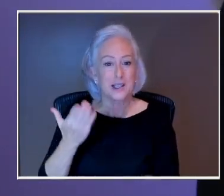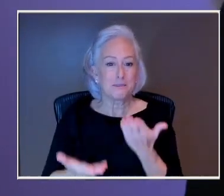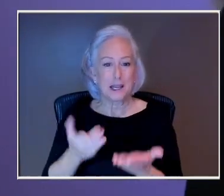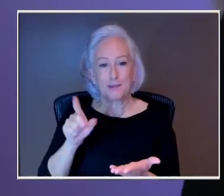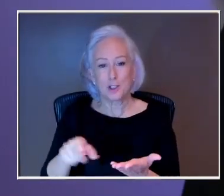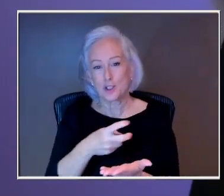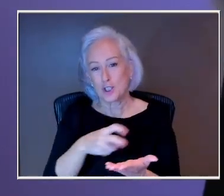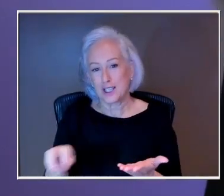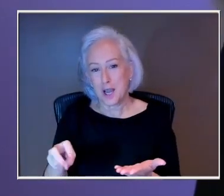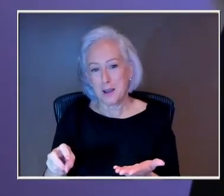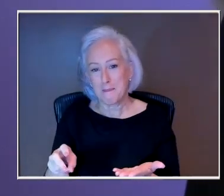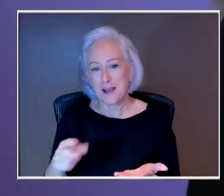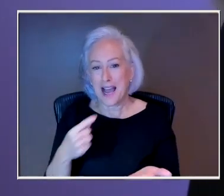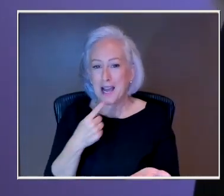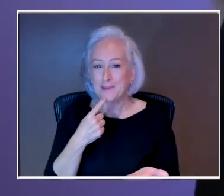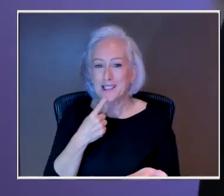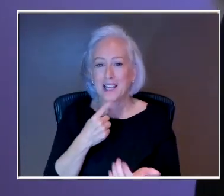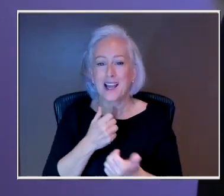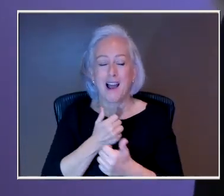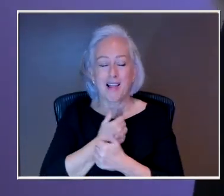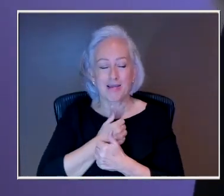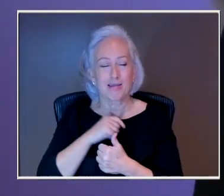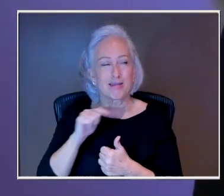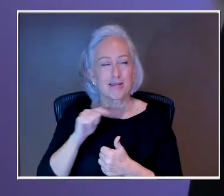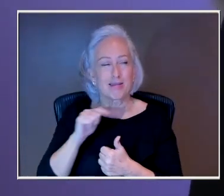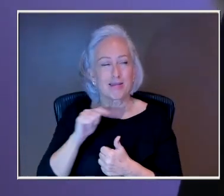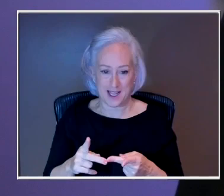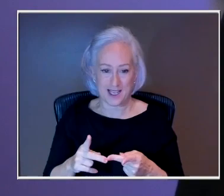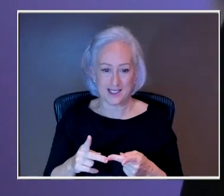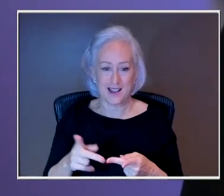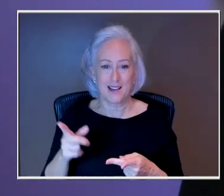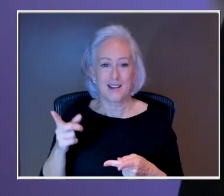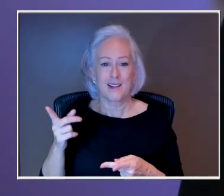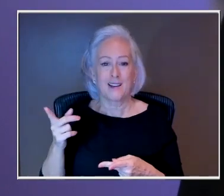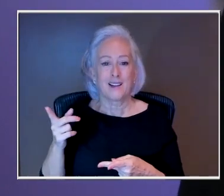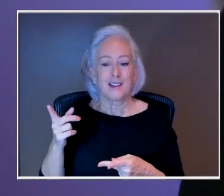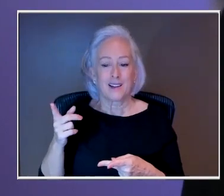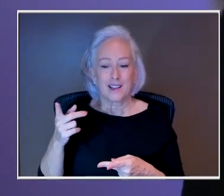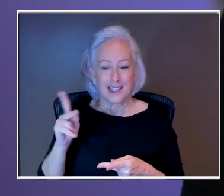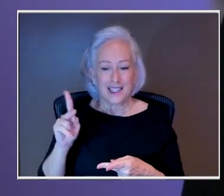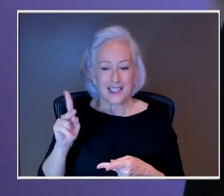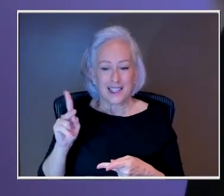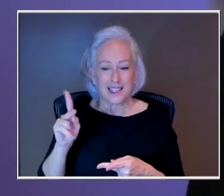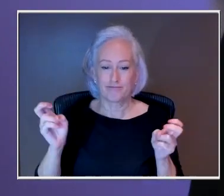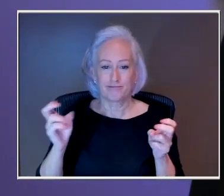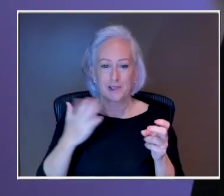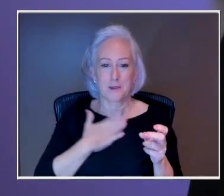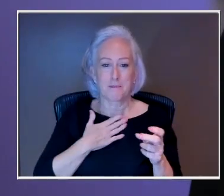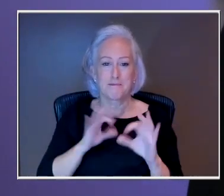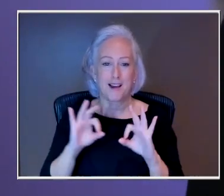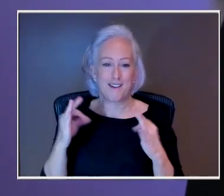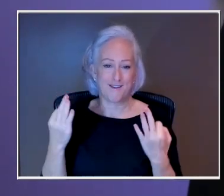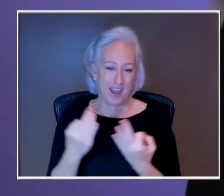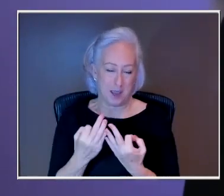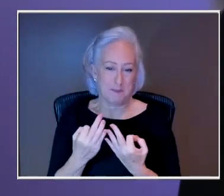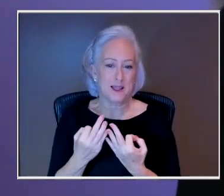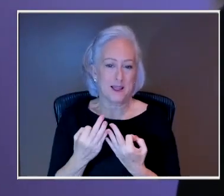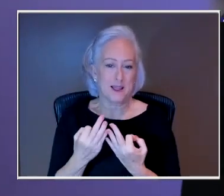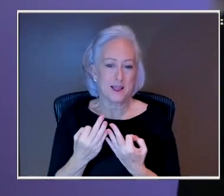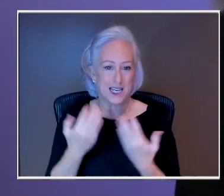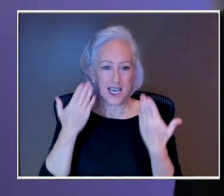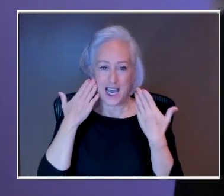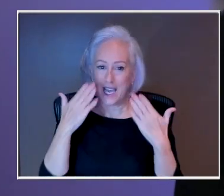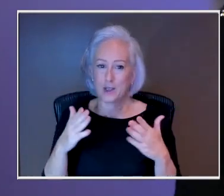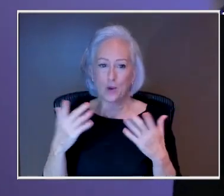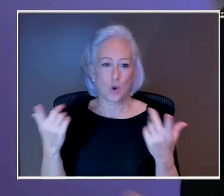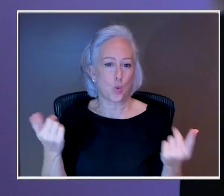just saying I love this place. They have become my family. I don't know what I would do